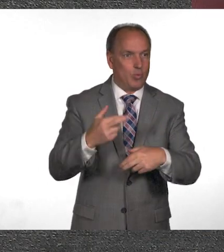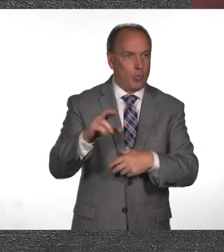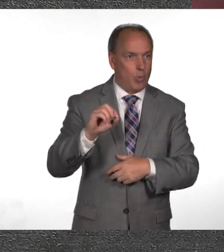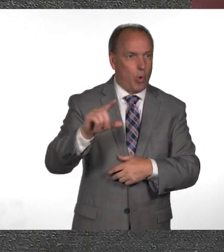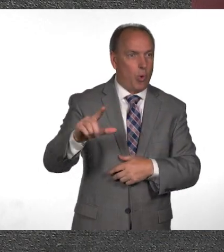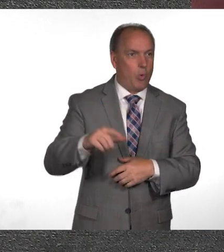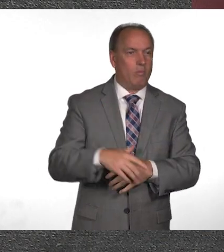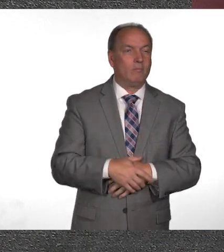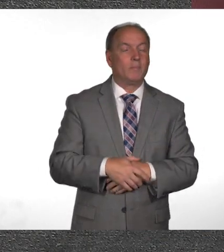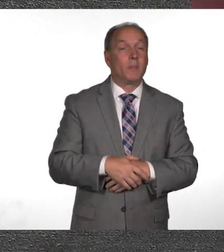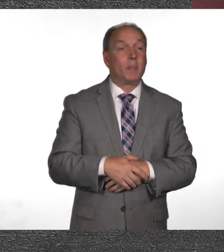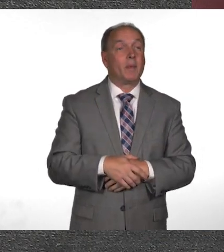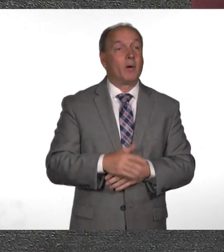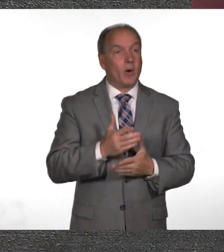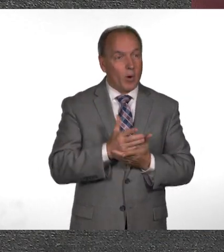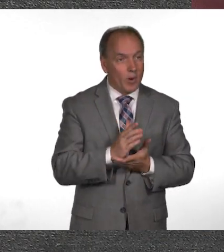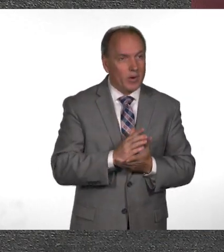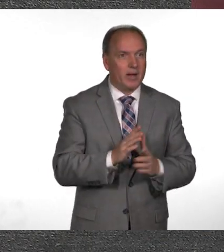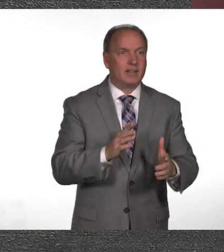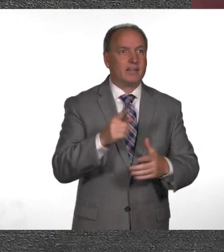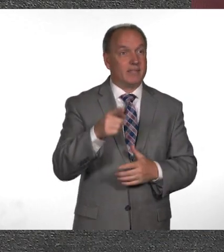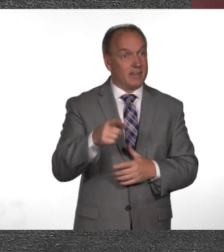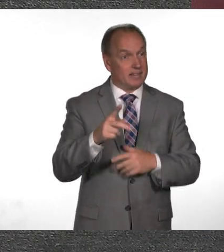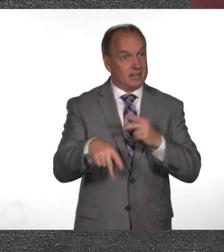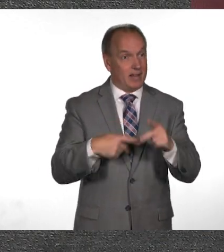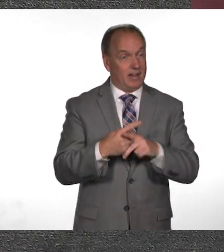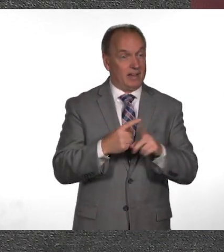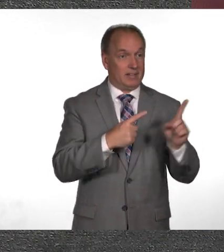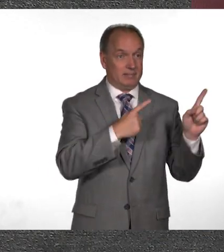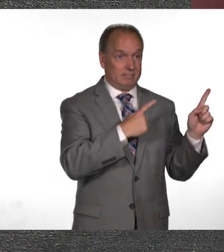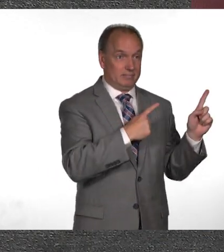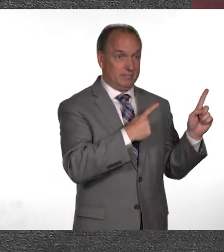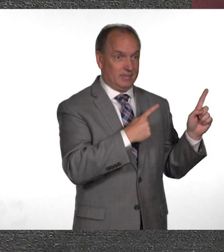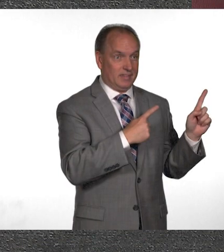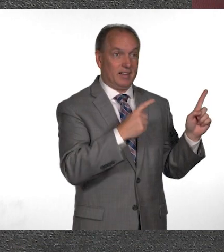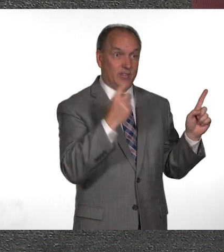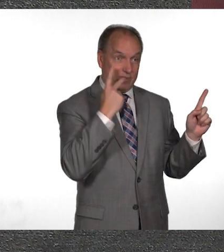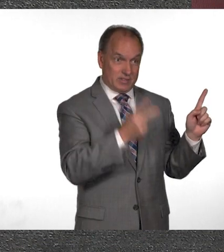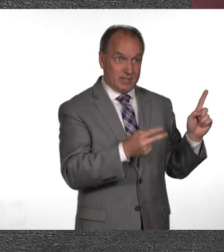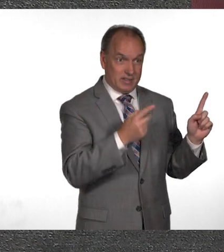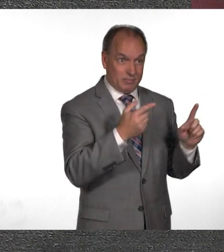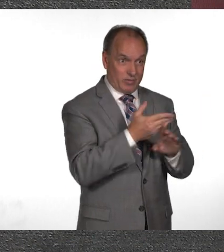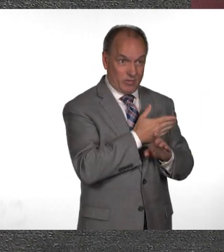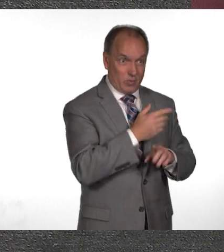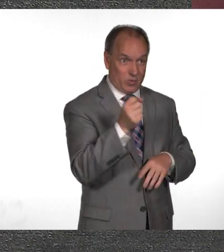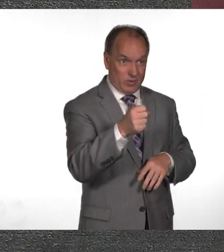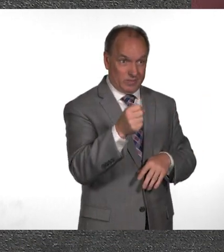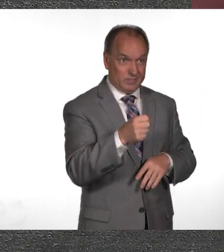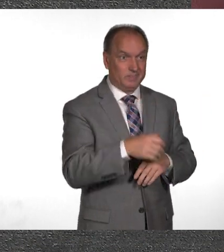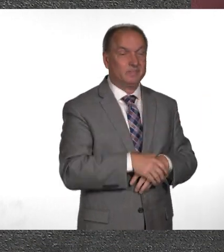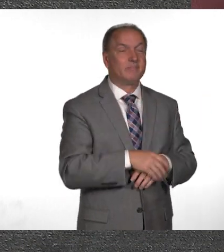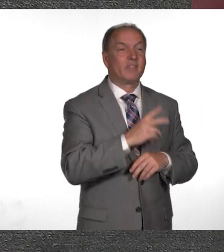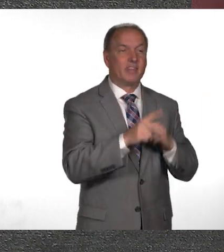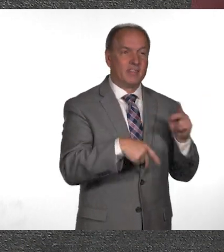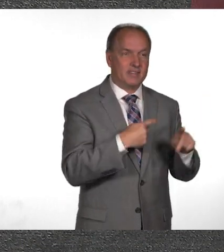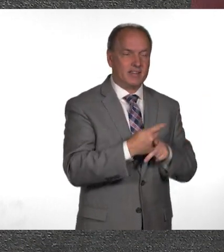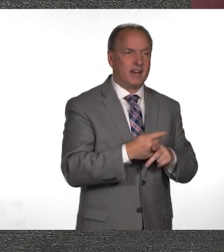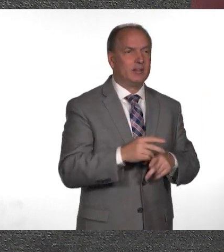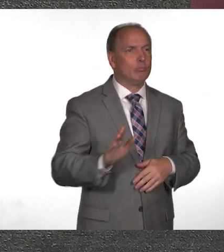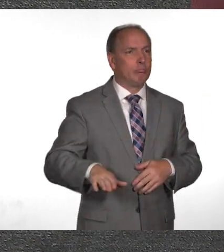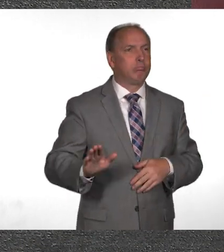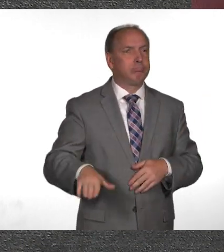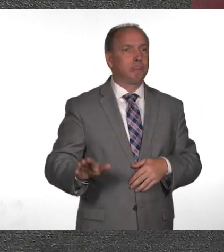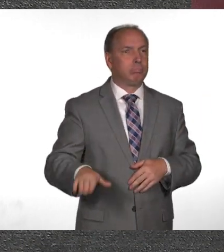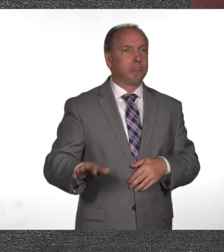do. All right. Oh, and this kind of ball, yeah, have you ever seen one of these before? This kind, you dribble